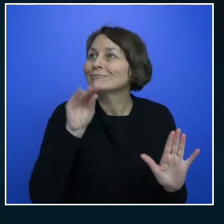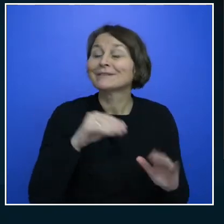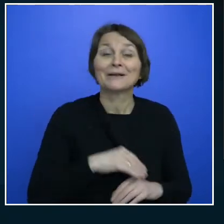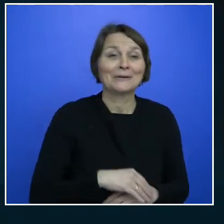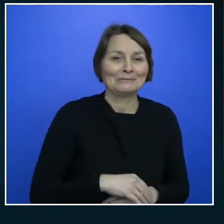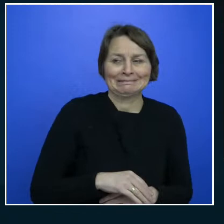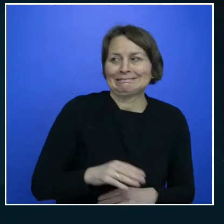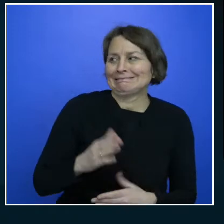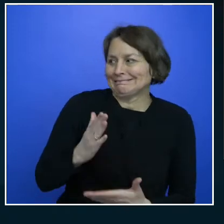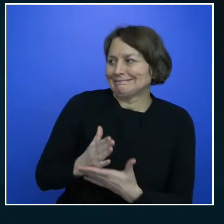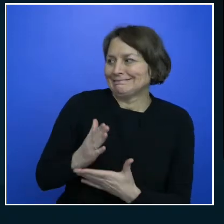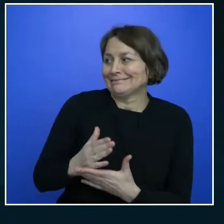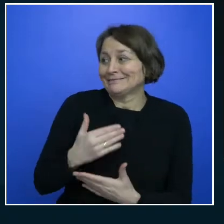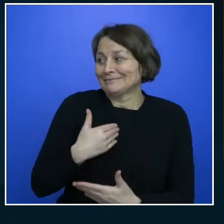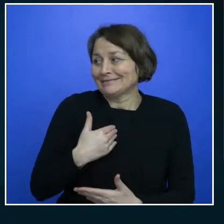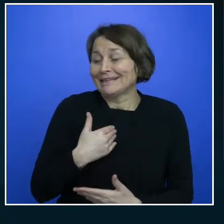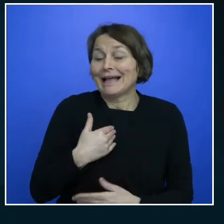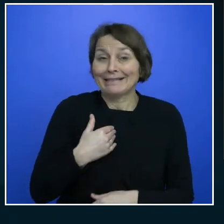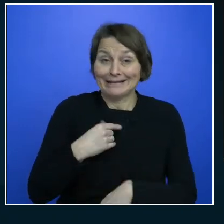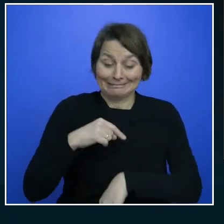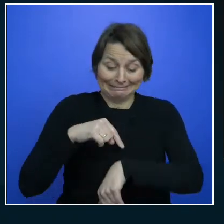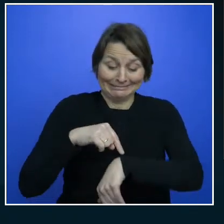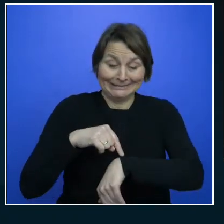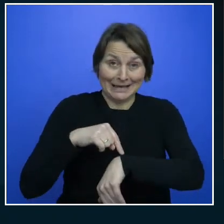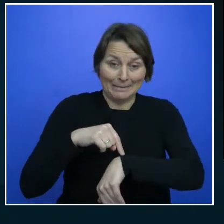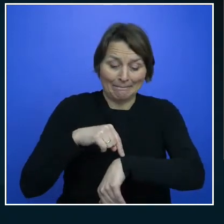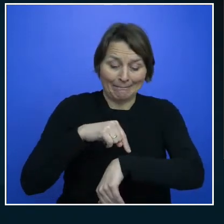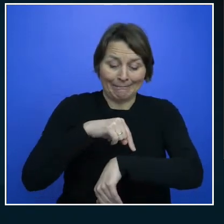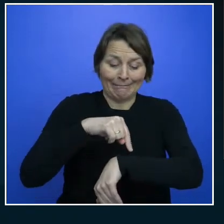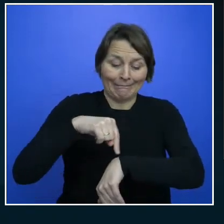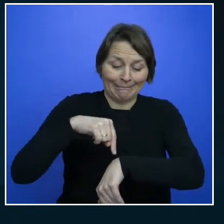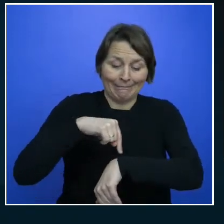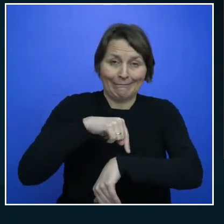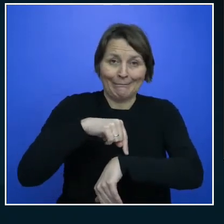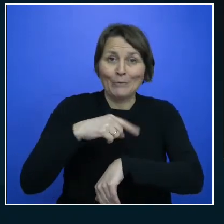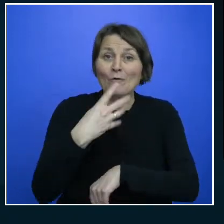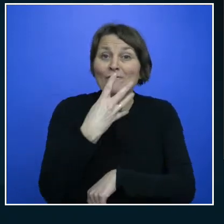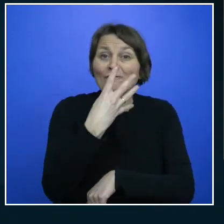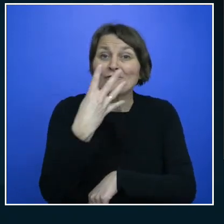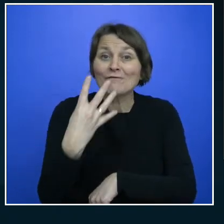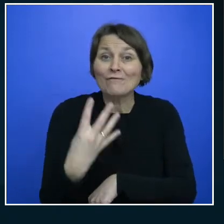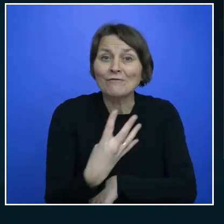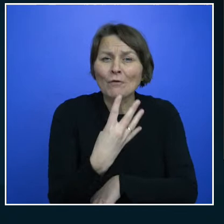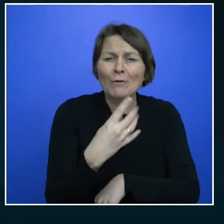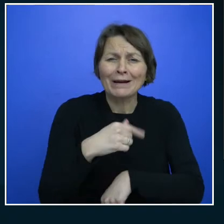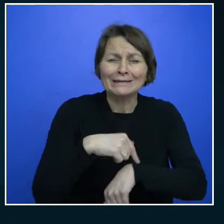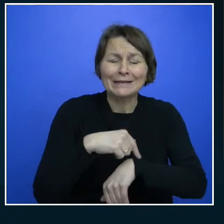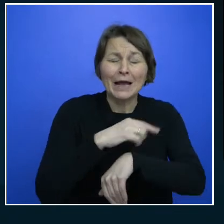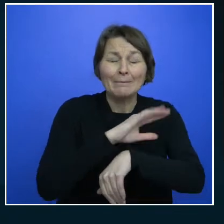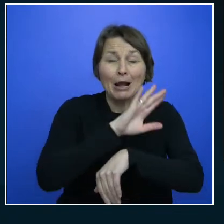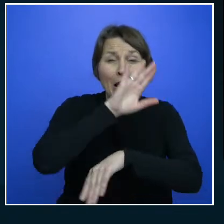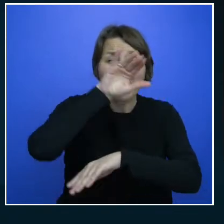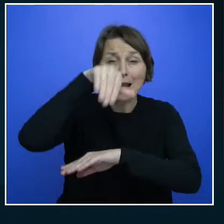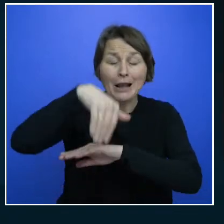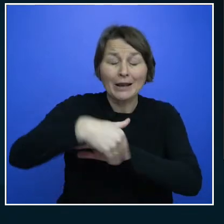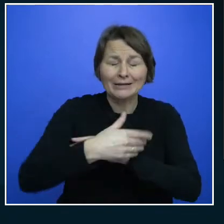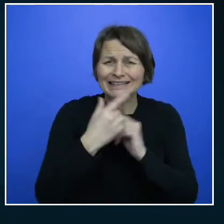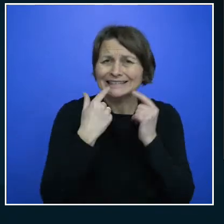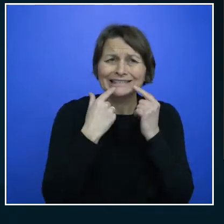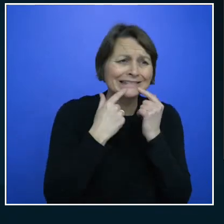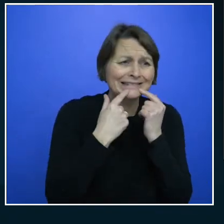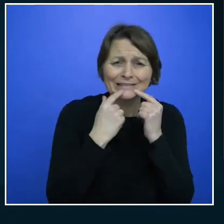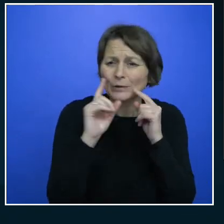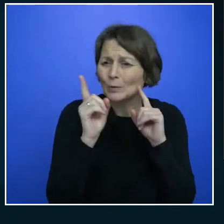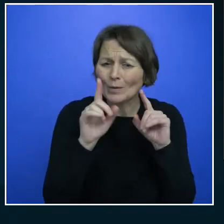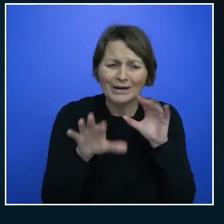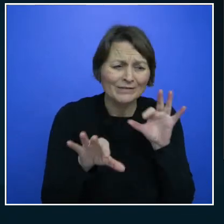it probably took me 4 hours till like 2 a.m. to to debug and to figure out where the error